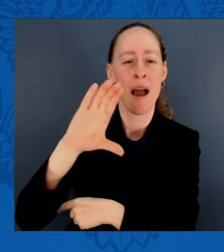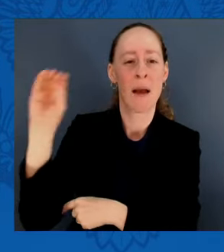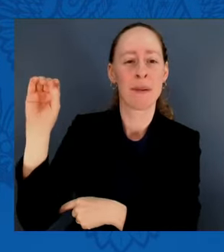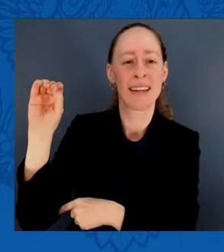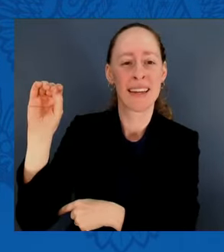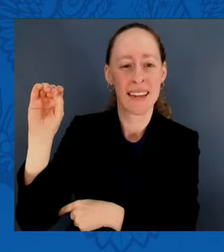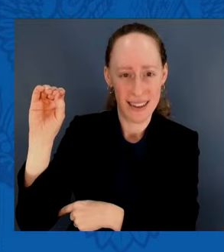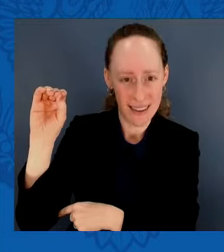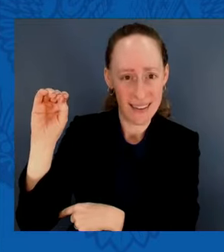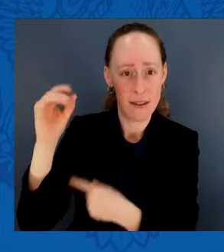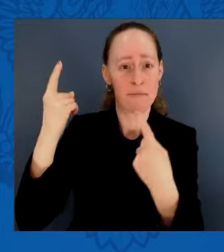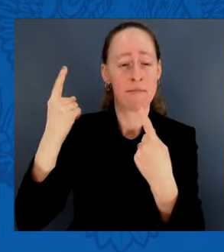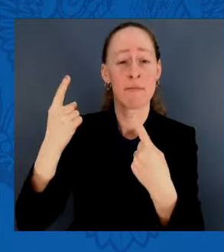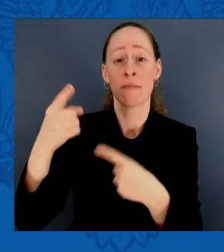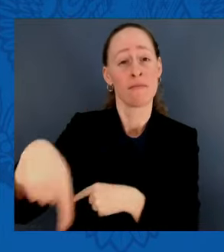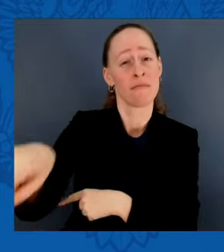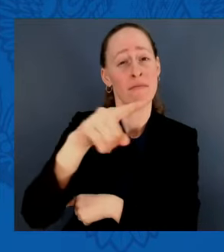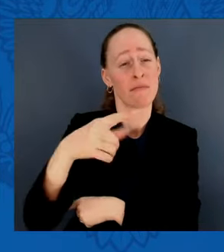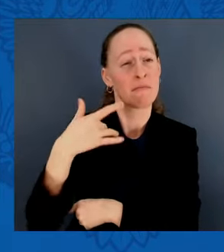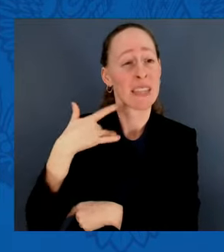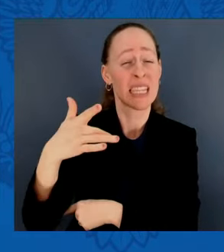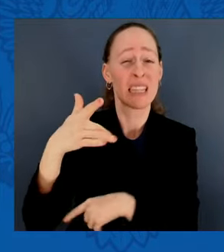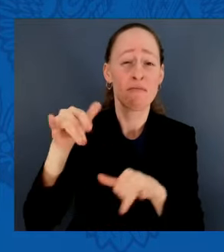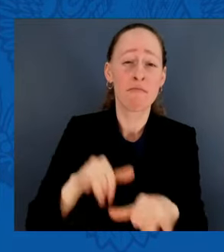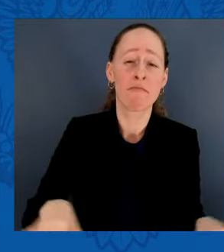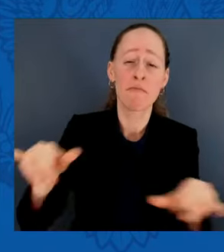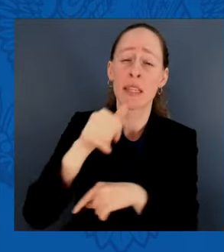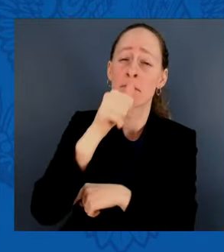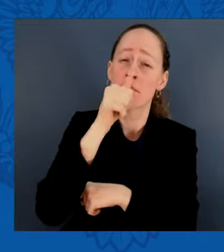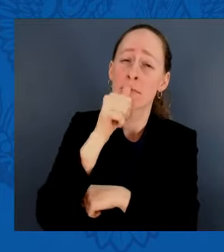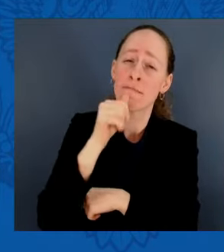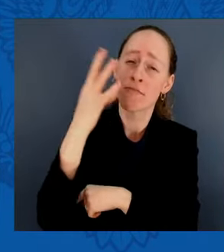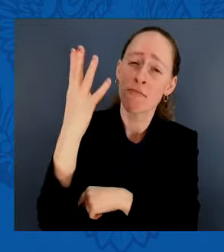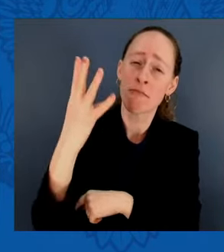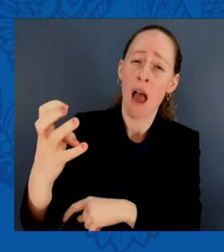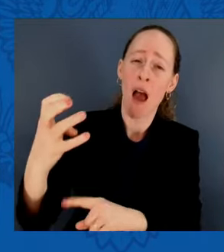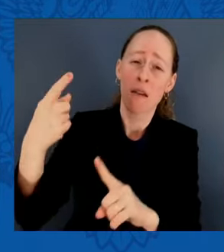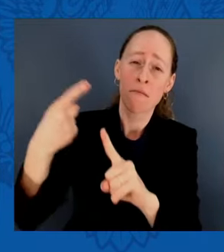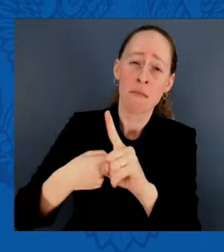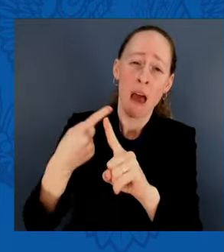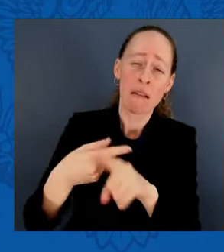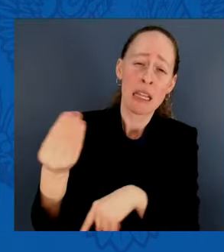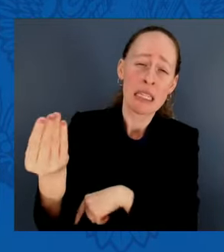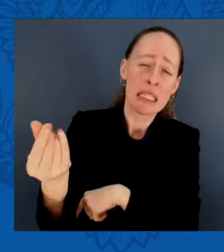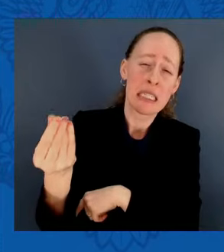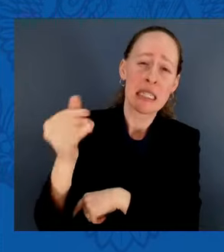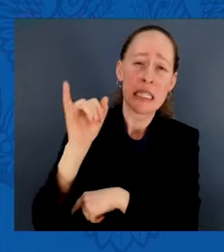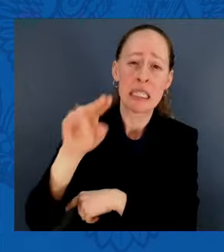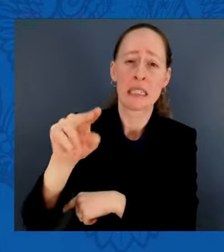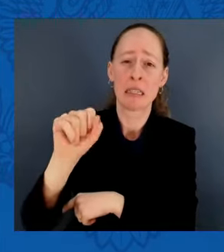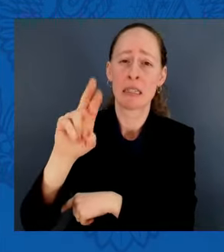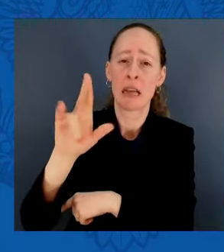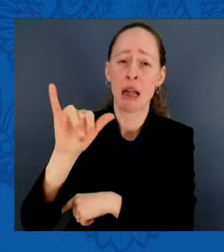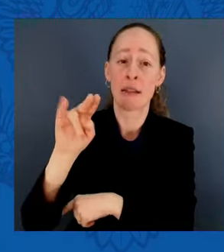only costs 10 bucks to make, they only get paid 35 a month now and still make a healthy profit.